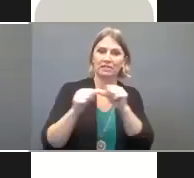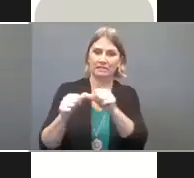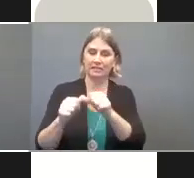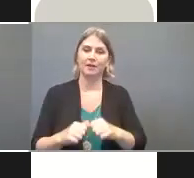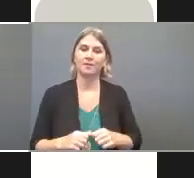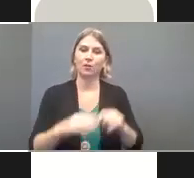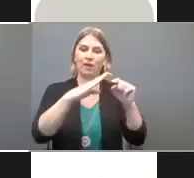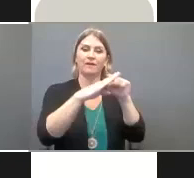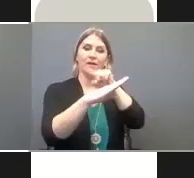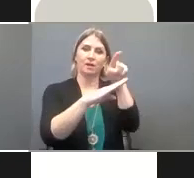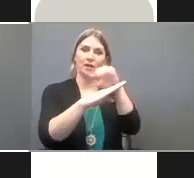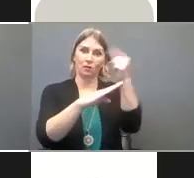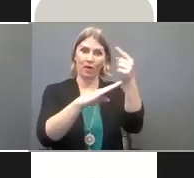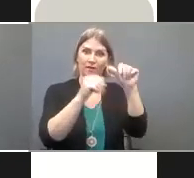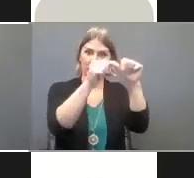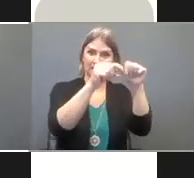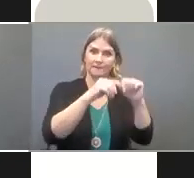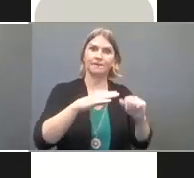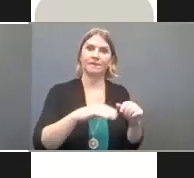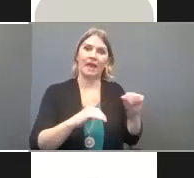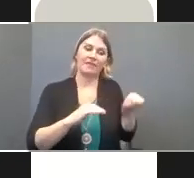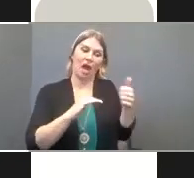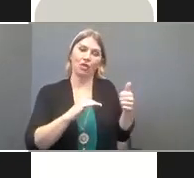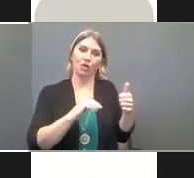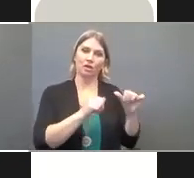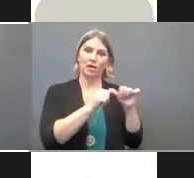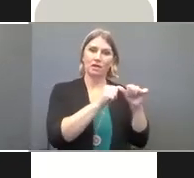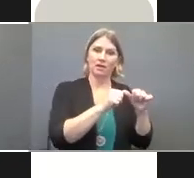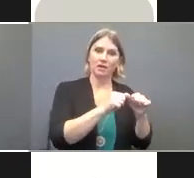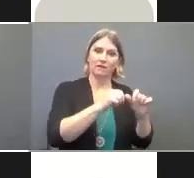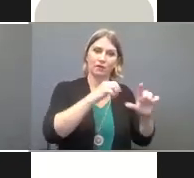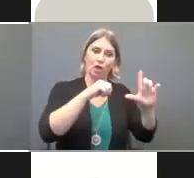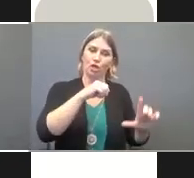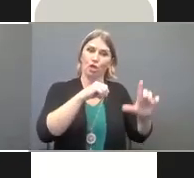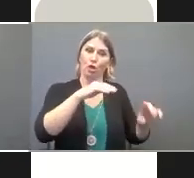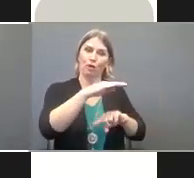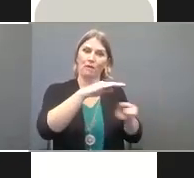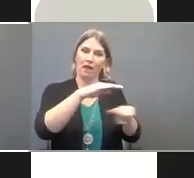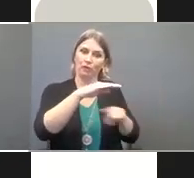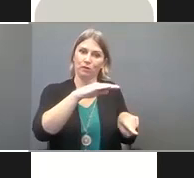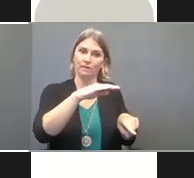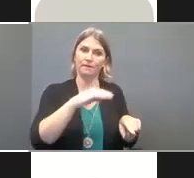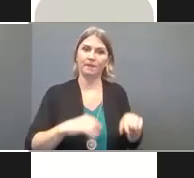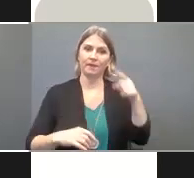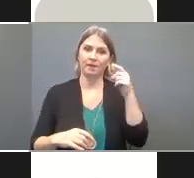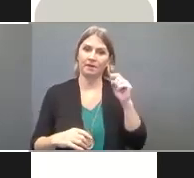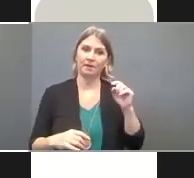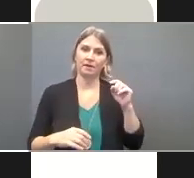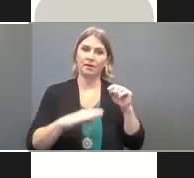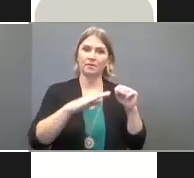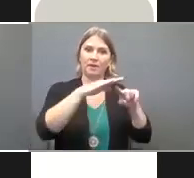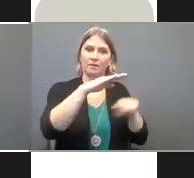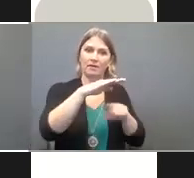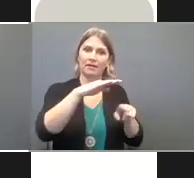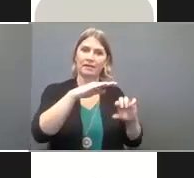upper bound, C1 Gn, and the other constant that provides the lower bound, that is going, one constant that is the lower bound, C1